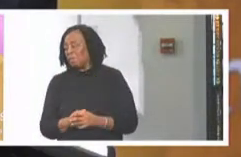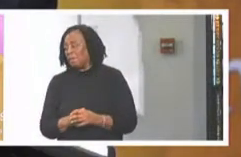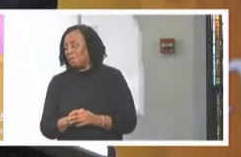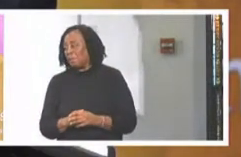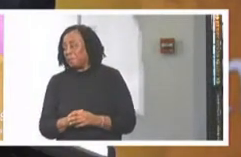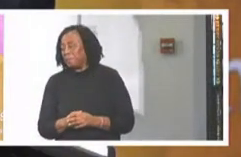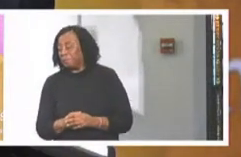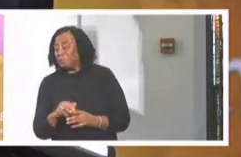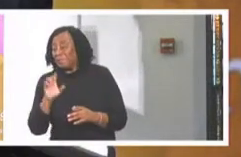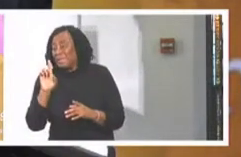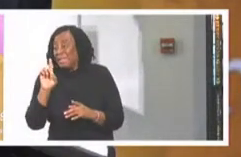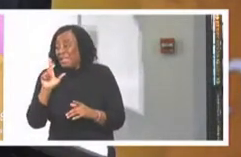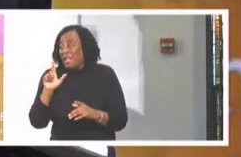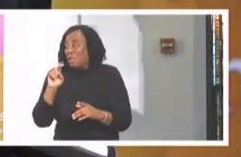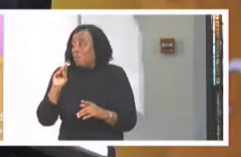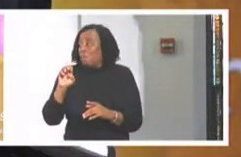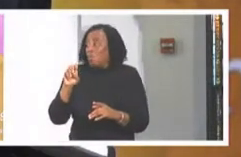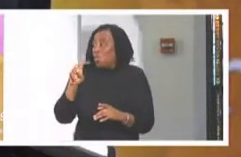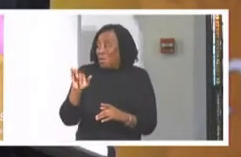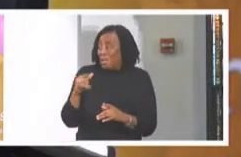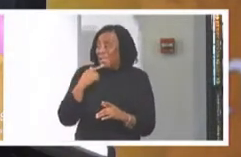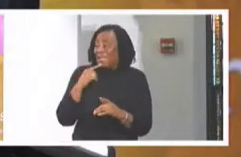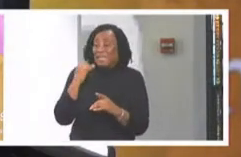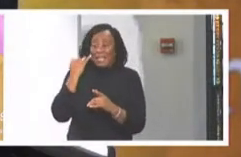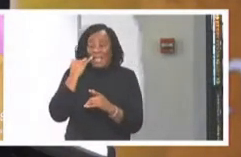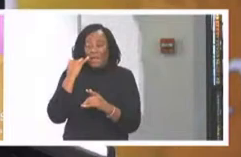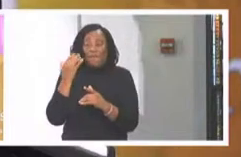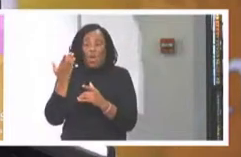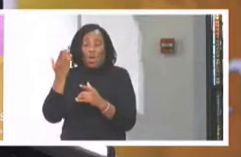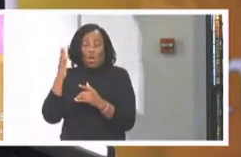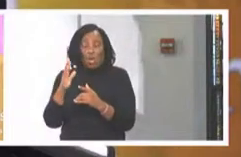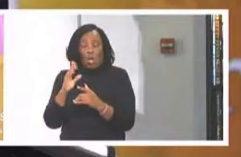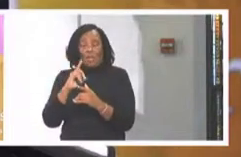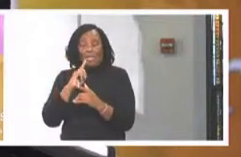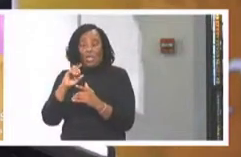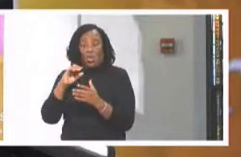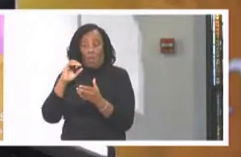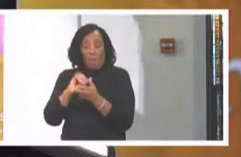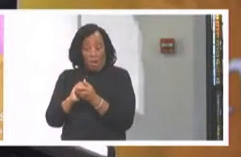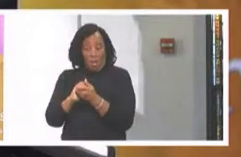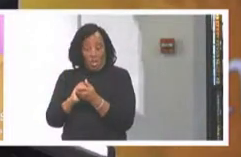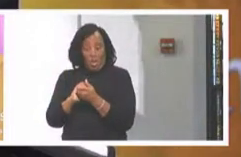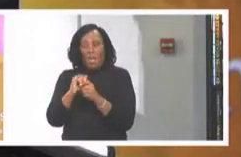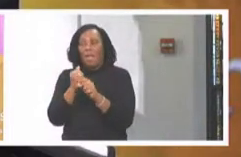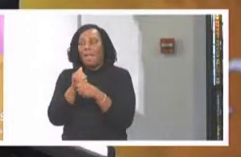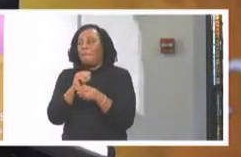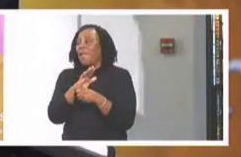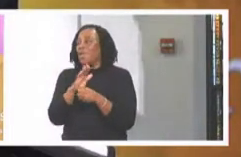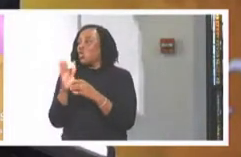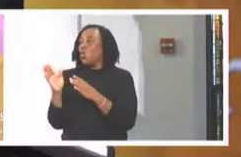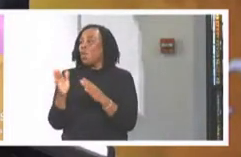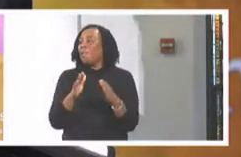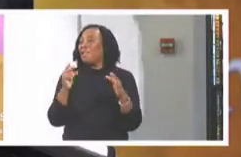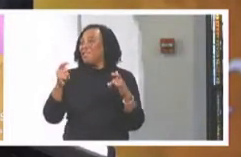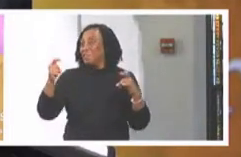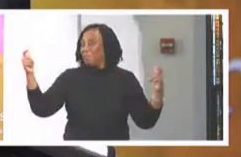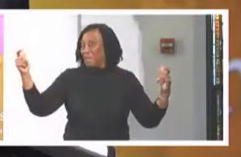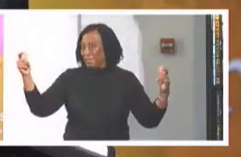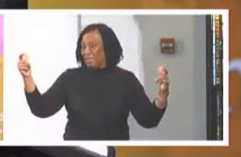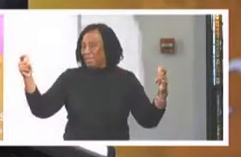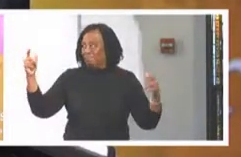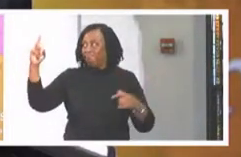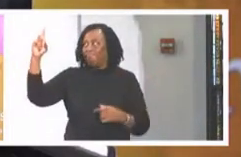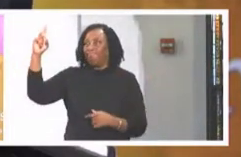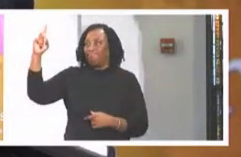D.L. Moody said, if God is your partner, make your plans big, because he's the God of the